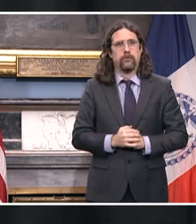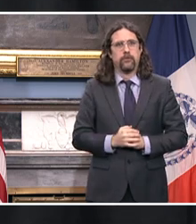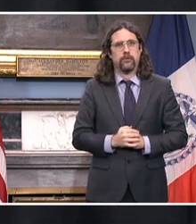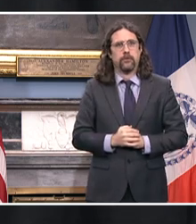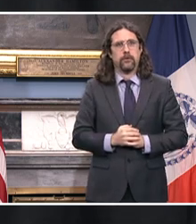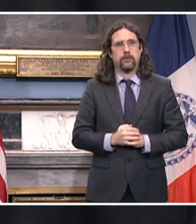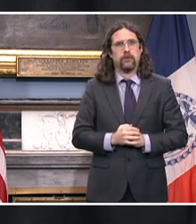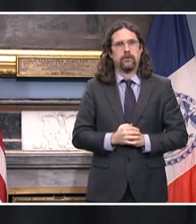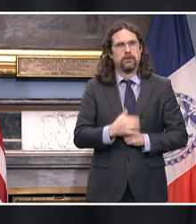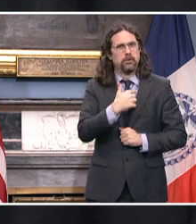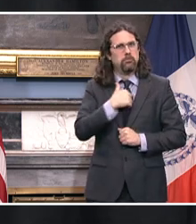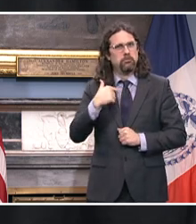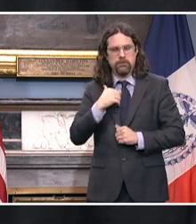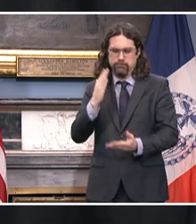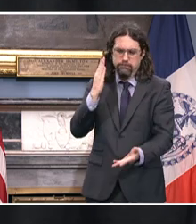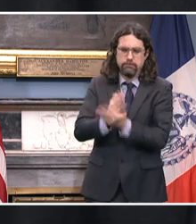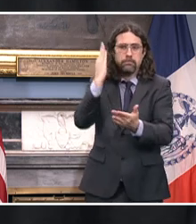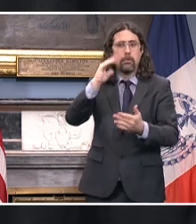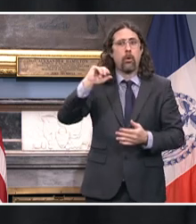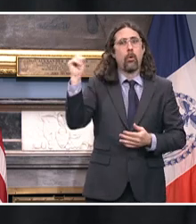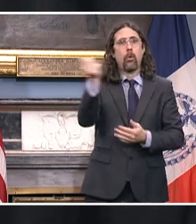And that's a start, but we have to go farther.